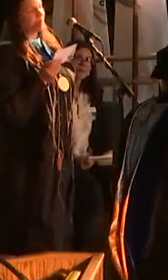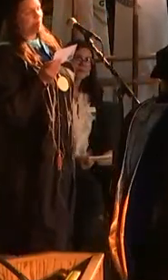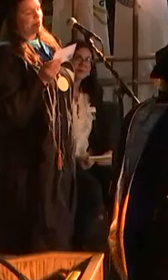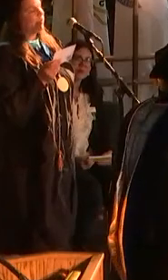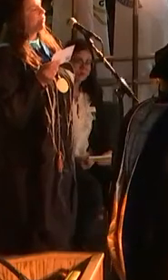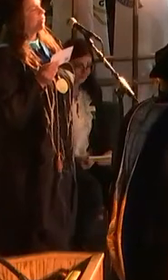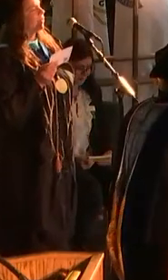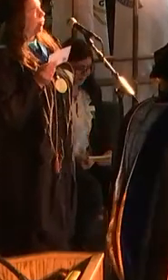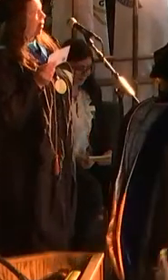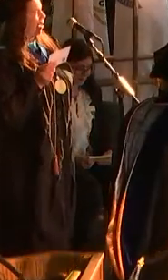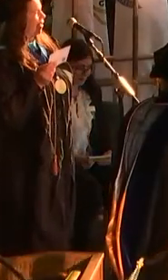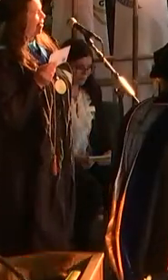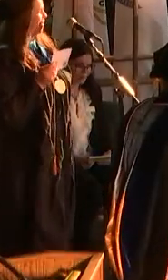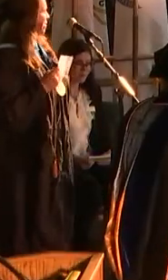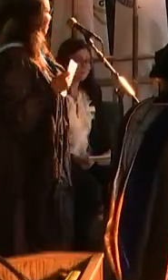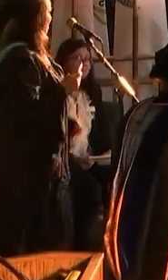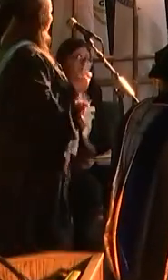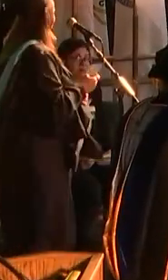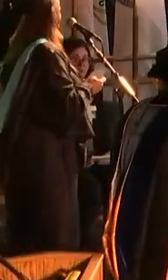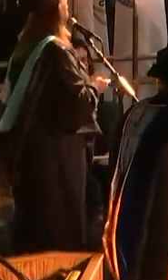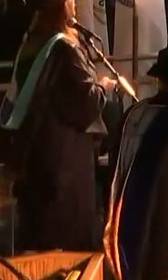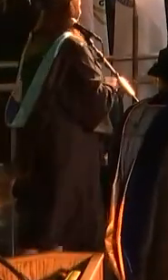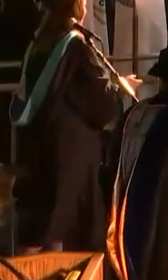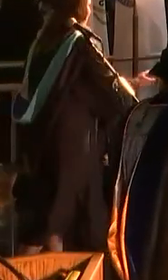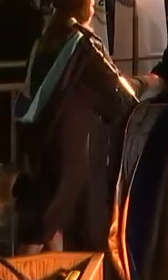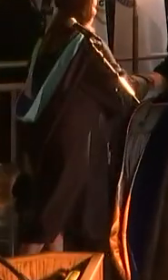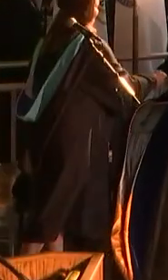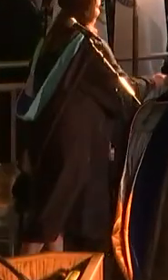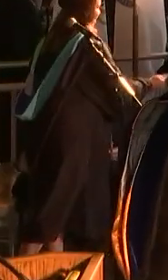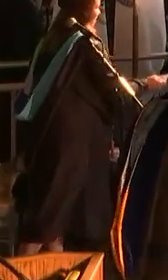Beardon Spiru, cum laude.